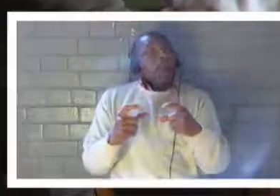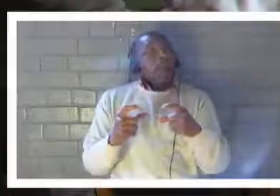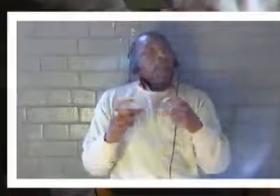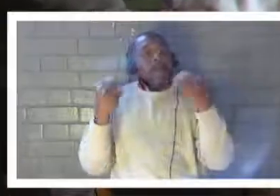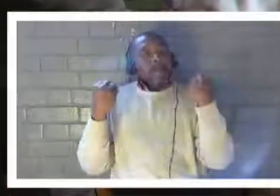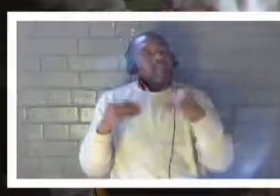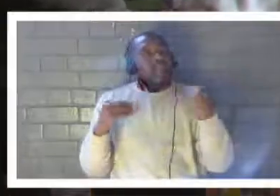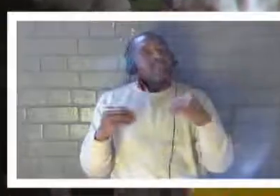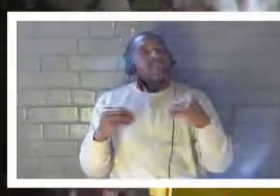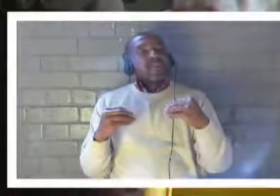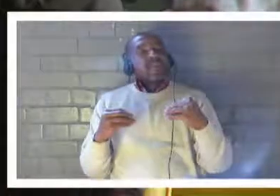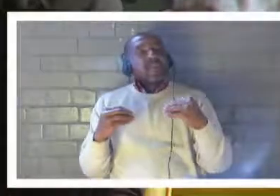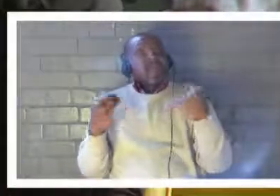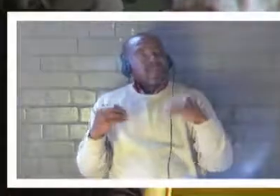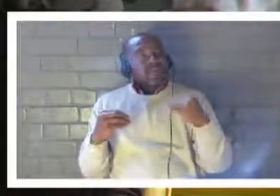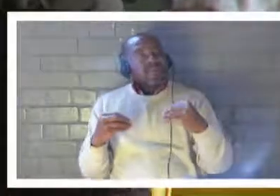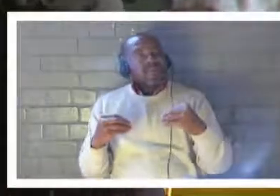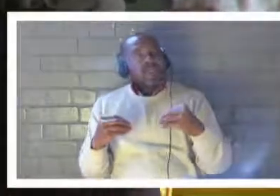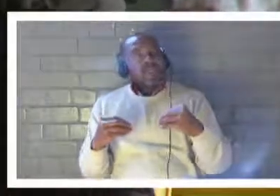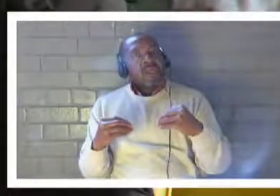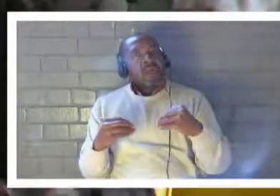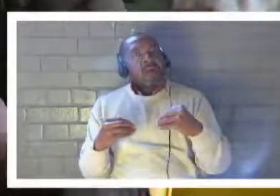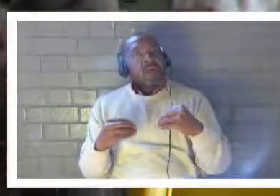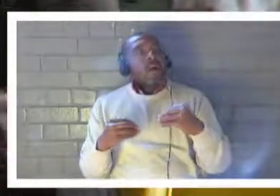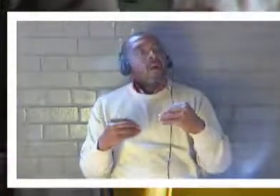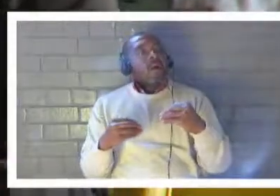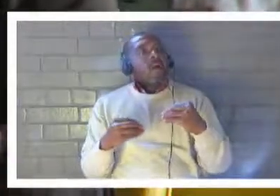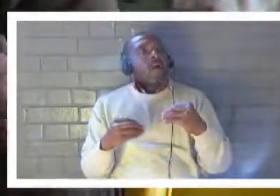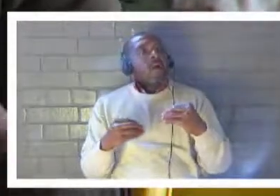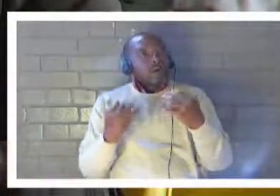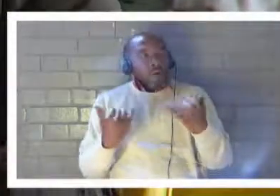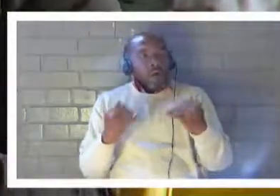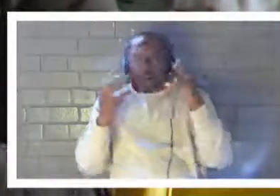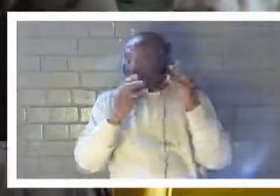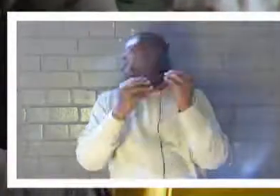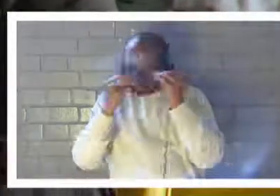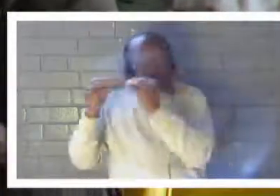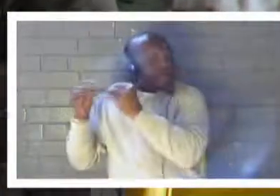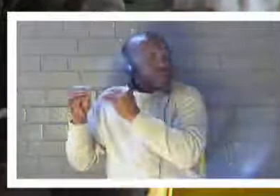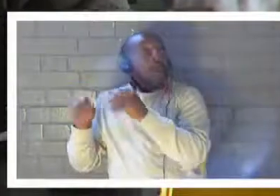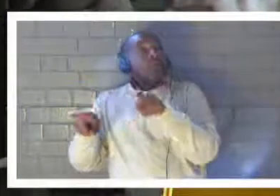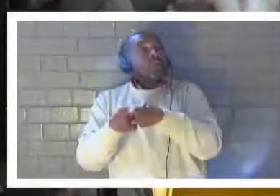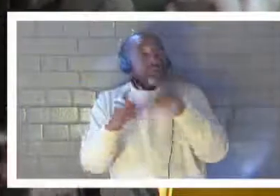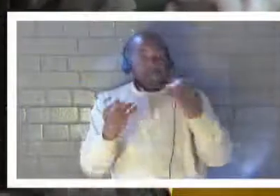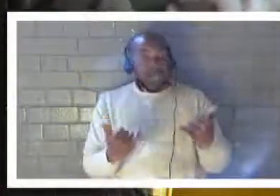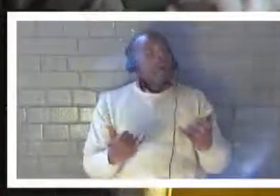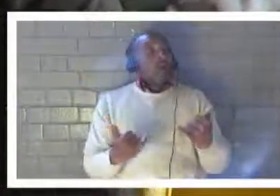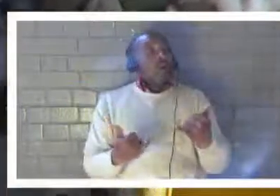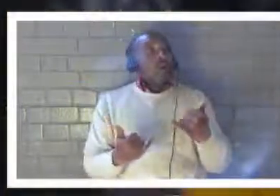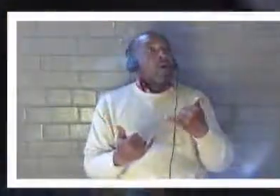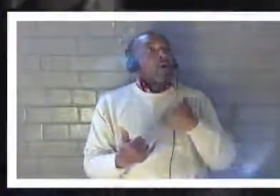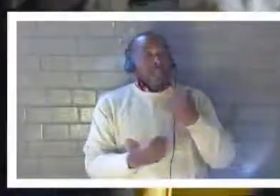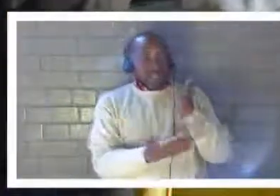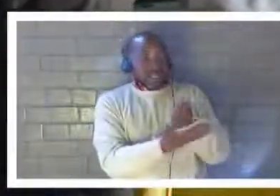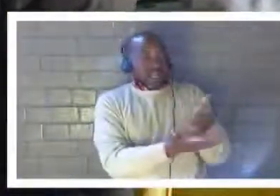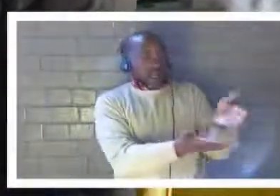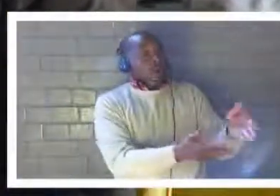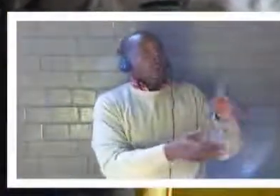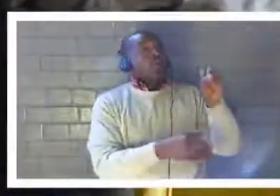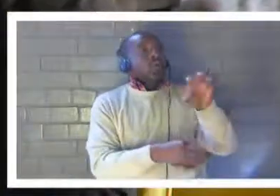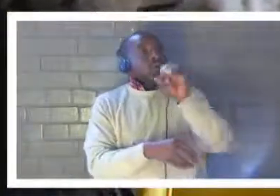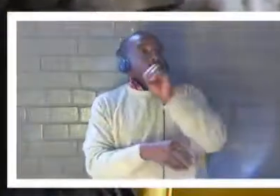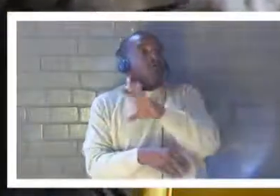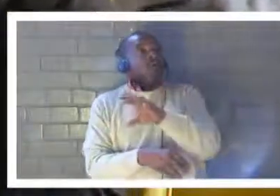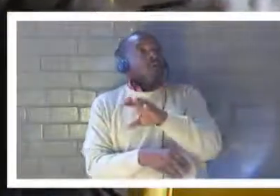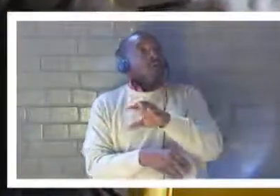those contractors. Because we are staying in Soweto, we know those people. We will be the one, if somebody comes and write an address that is staying in